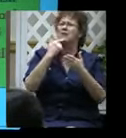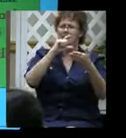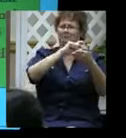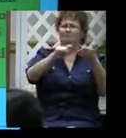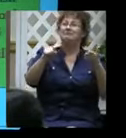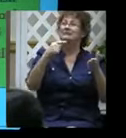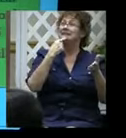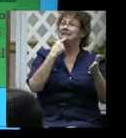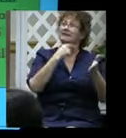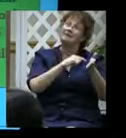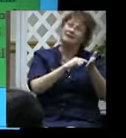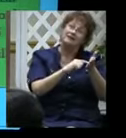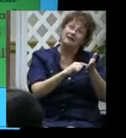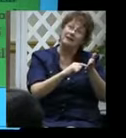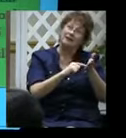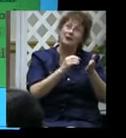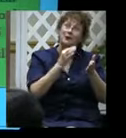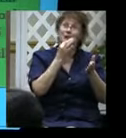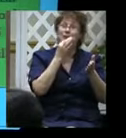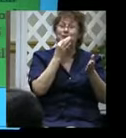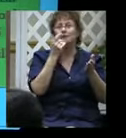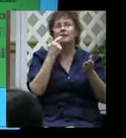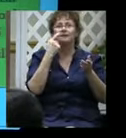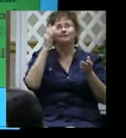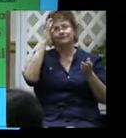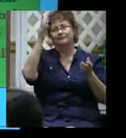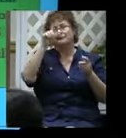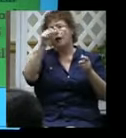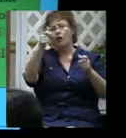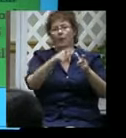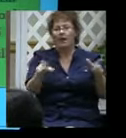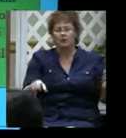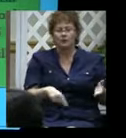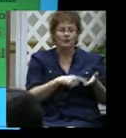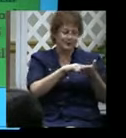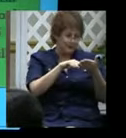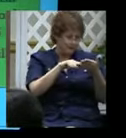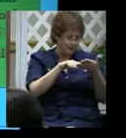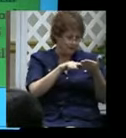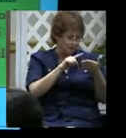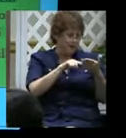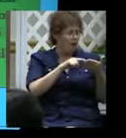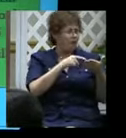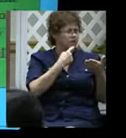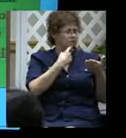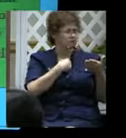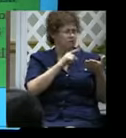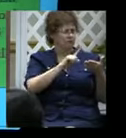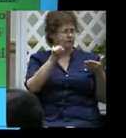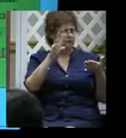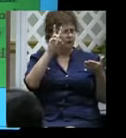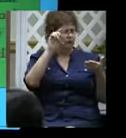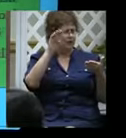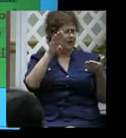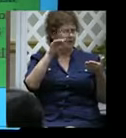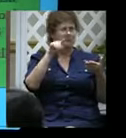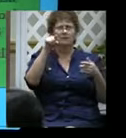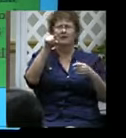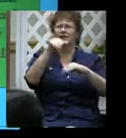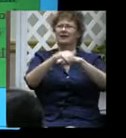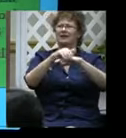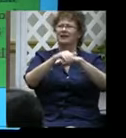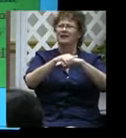it's saying is that, assuming this is in a foreign language, so I'm reading this in the foreign language and it's telling me to go to a website, but if I go to the website, it's going to be in English. But